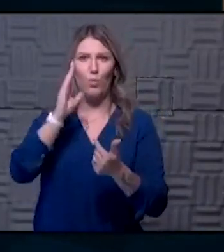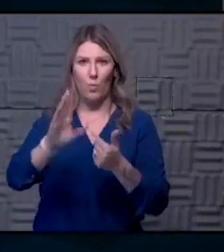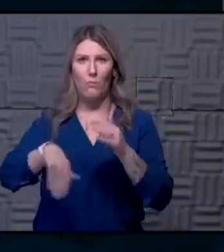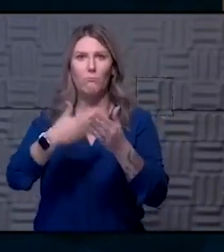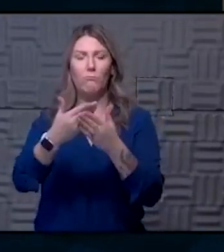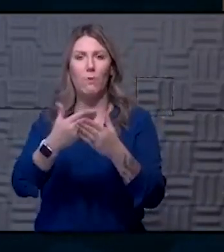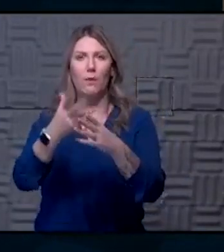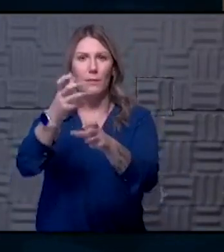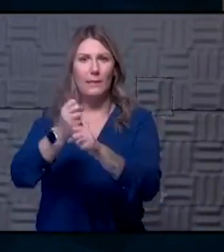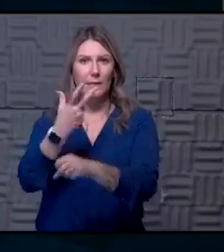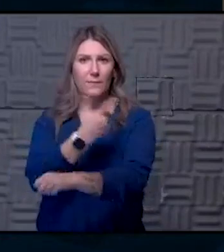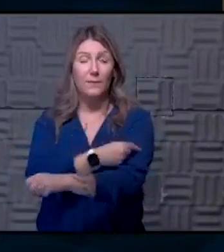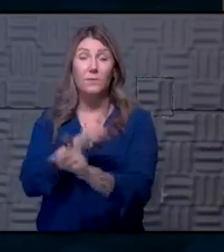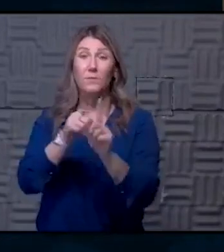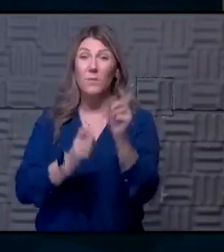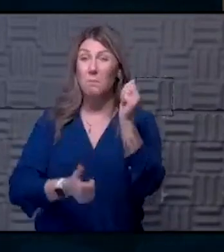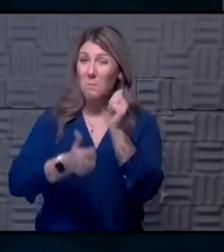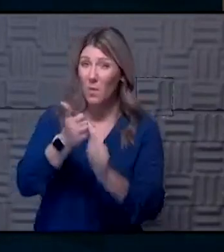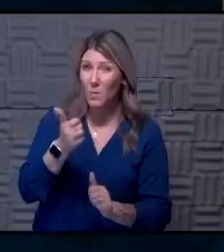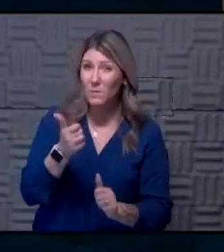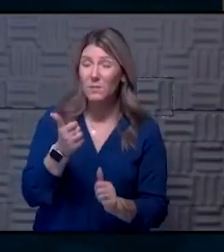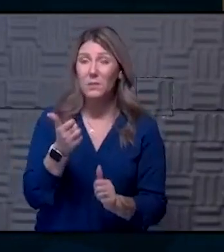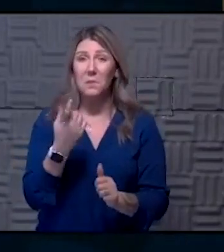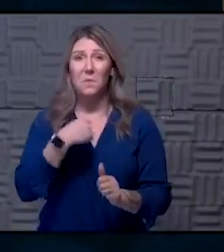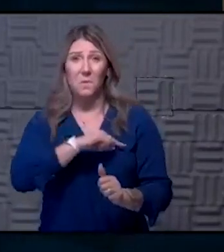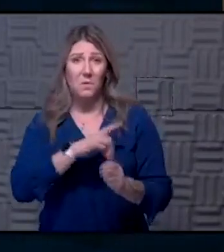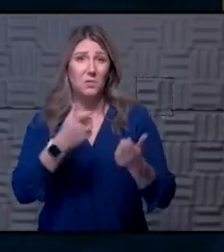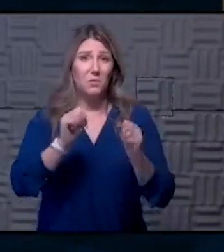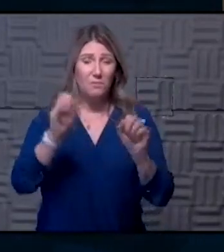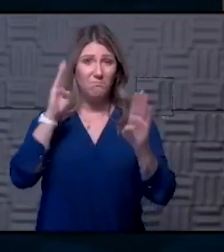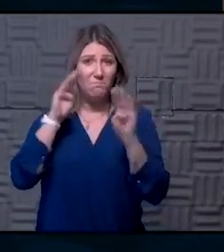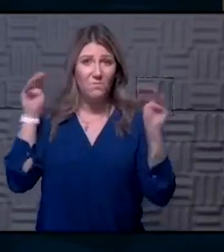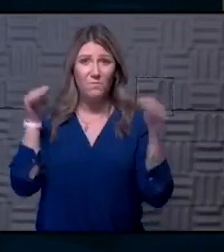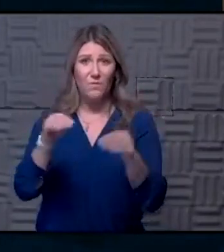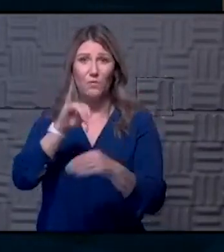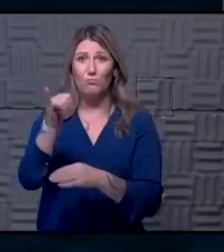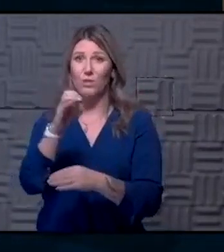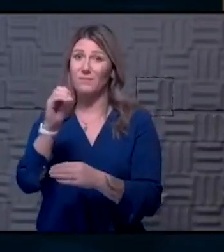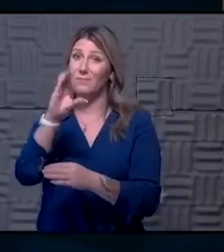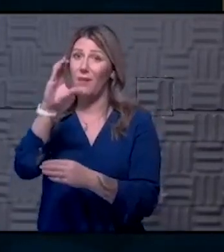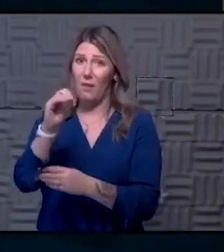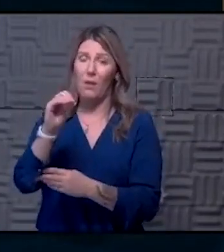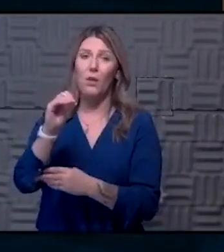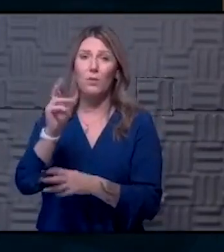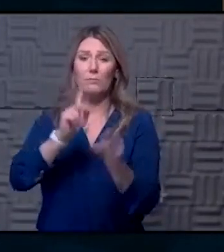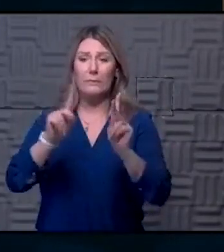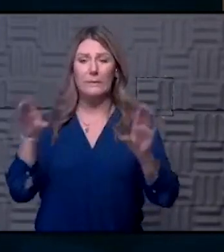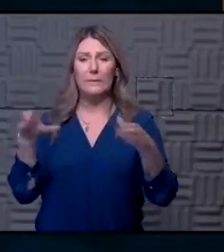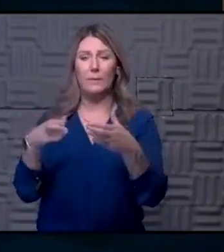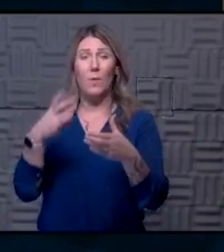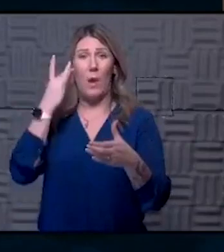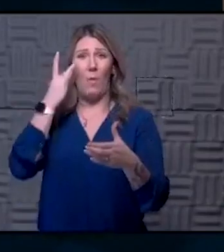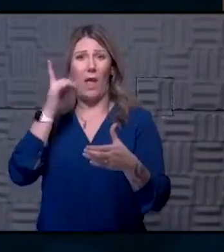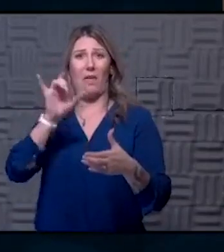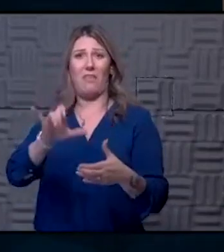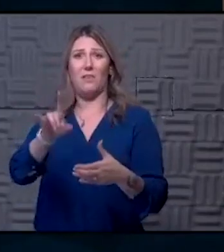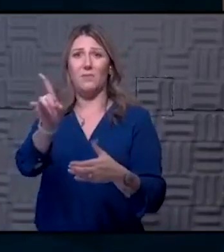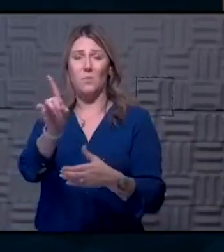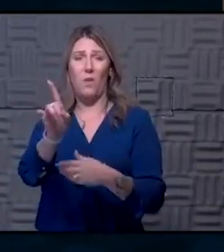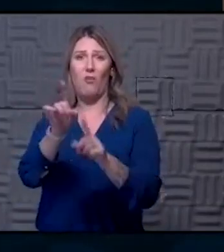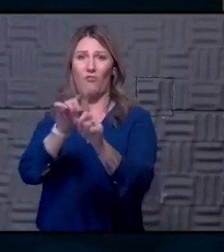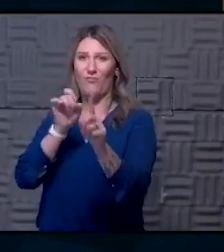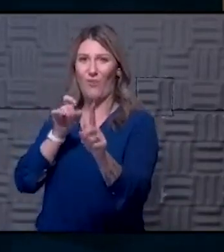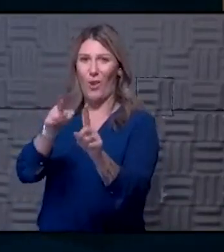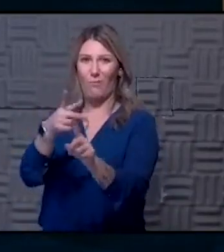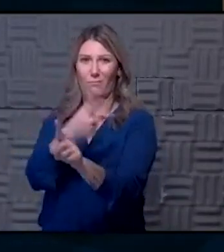get their vaccine from us. But for the most part, we are trying to target the Johnson County population because that's where the vaccines are coming from. So